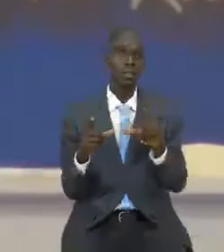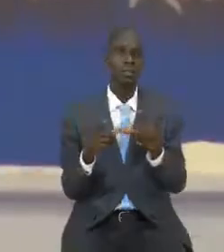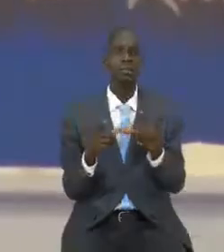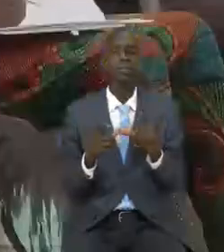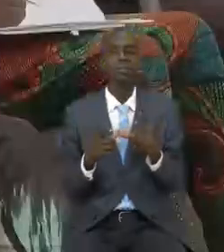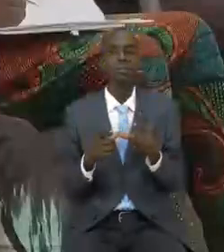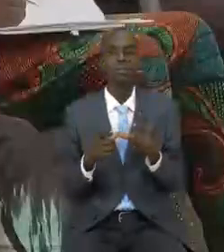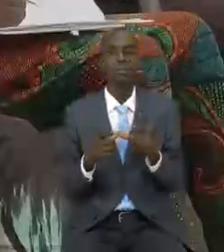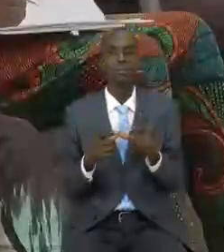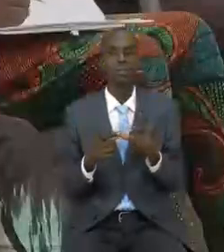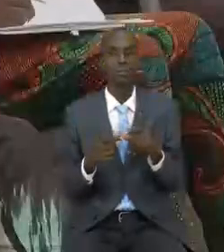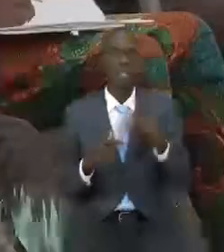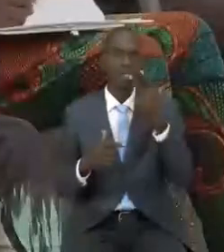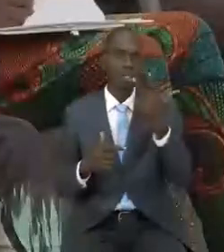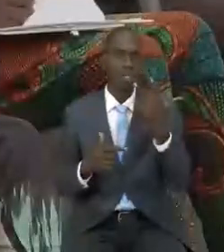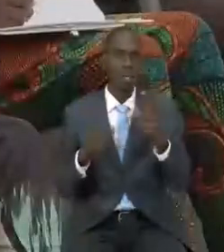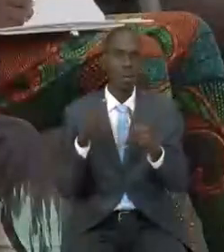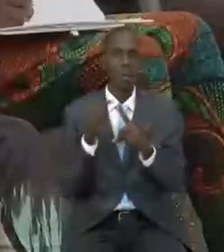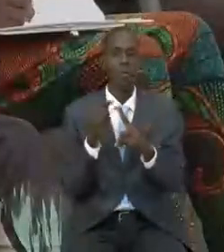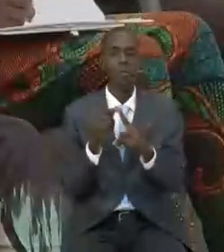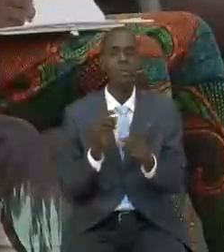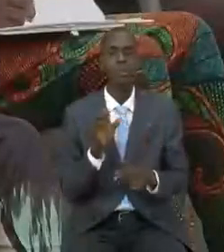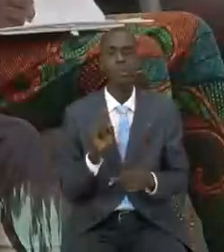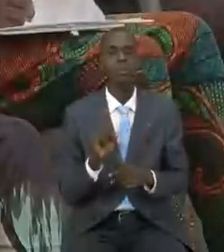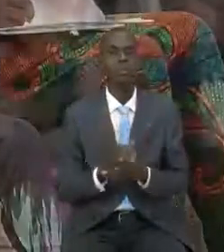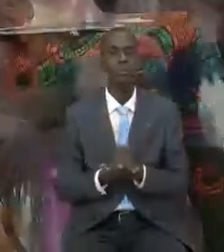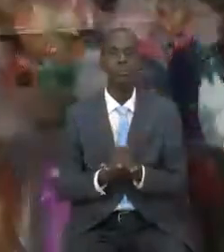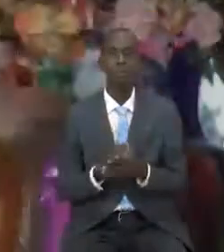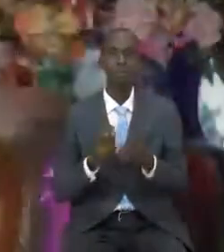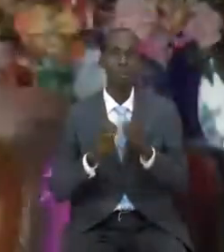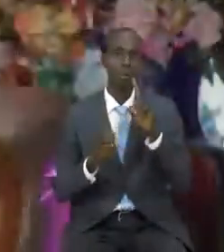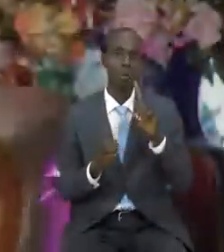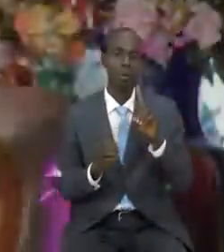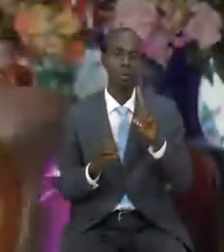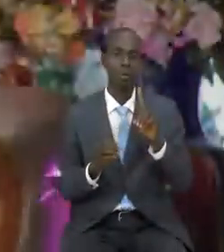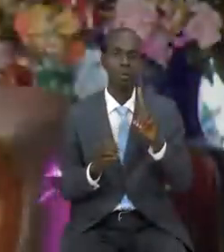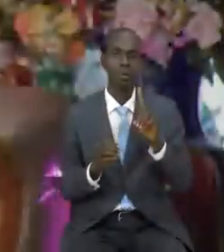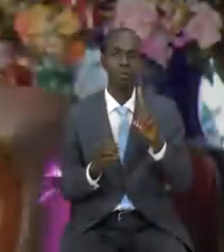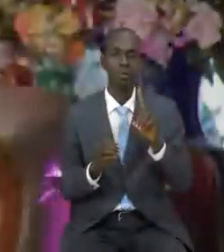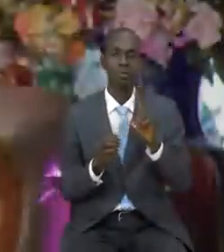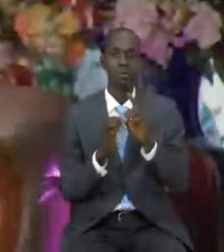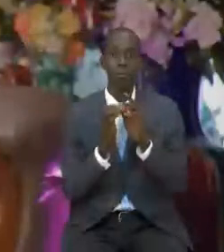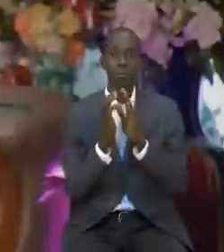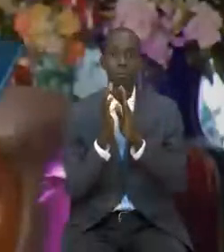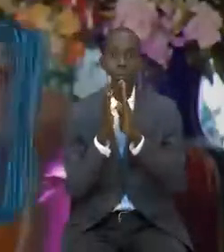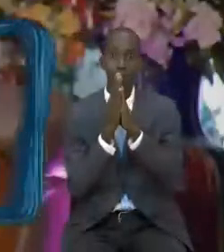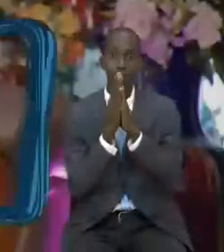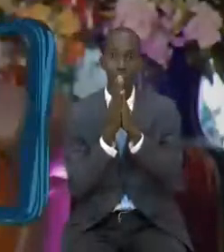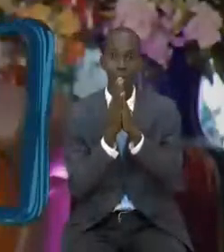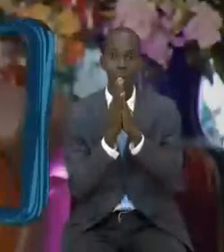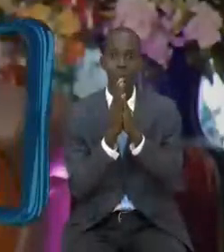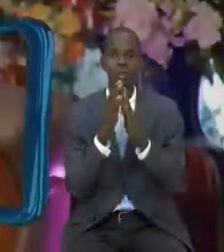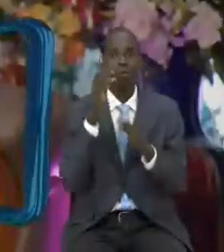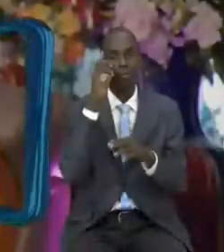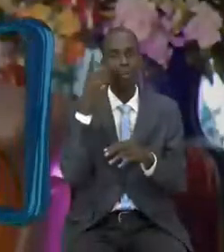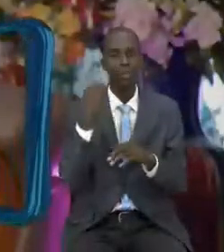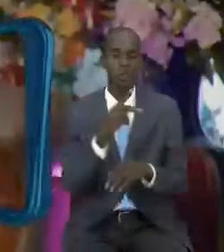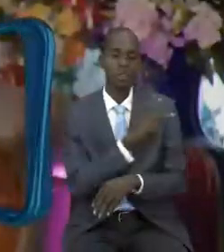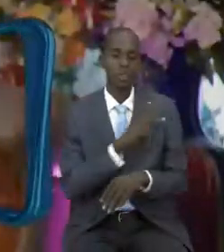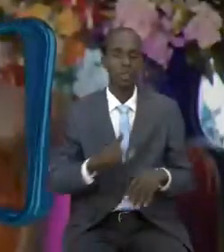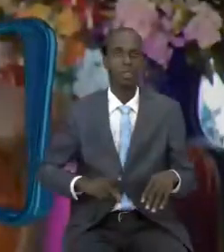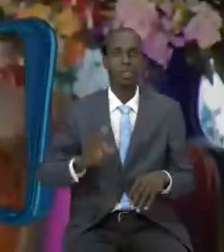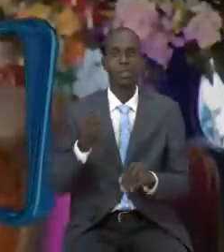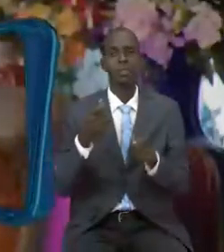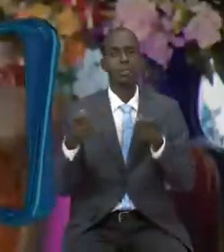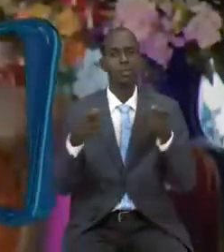you. 3 points we're looking at. Number one, supplication for the king's reign. We want him to